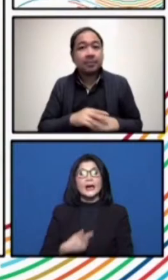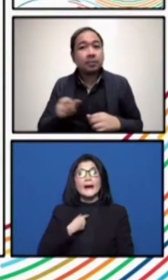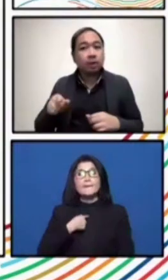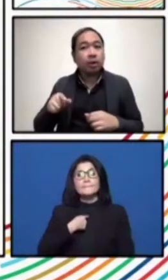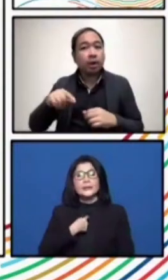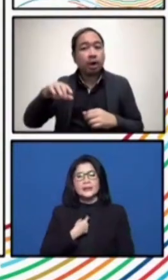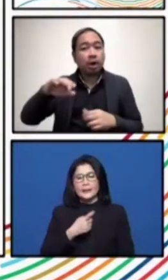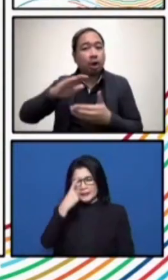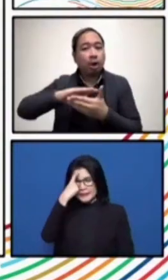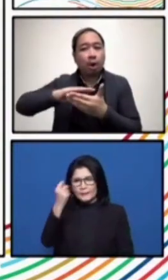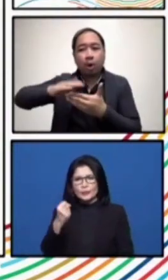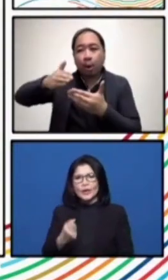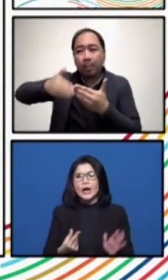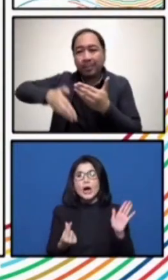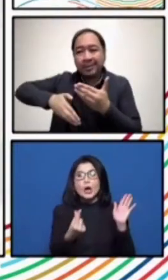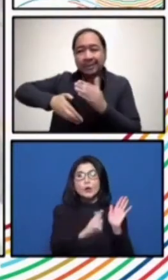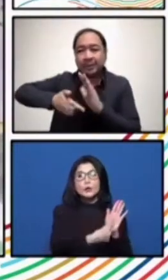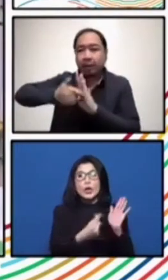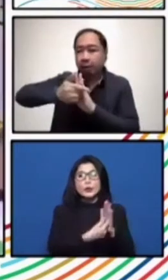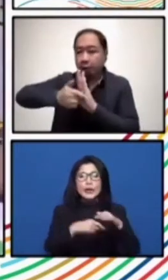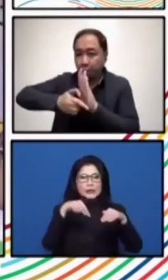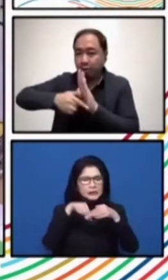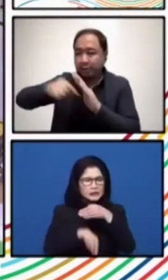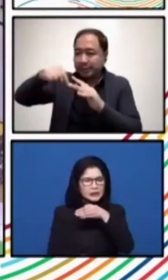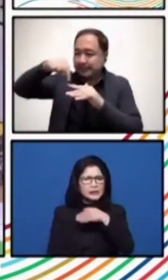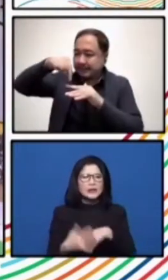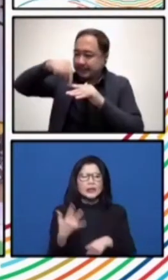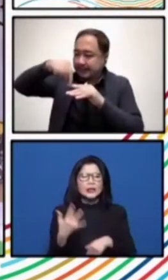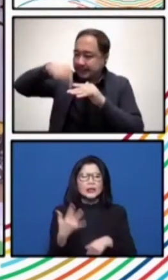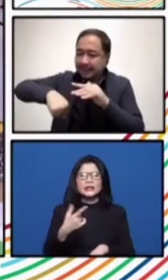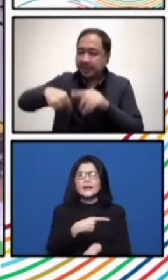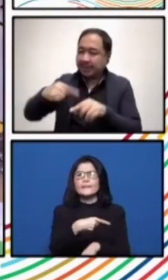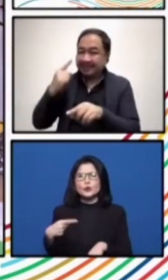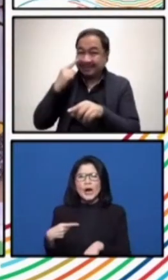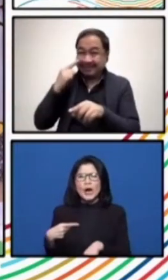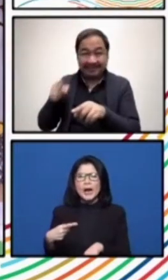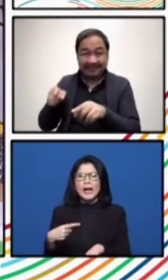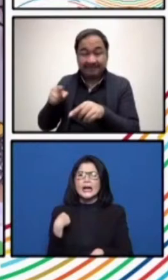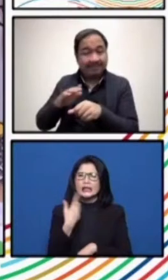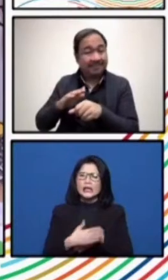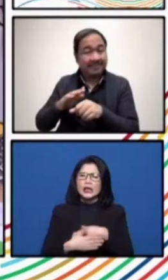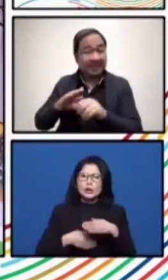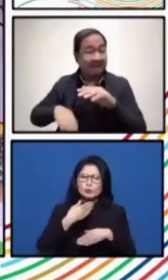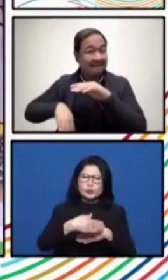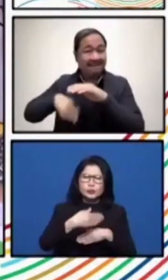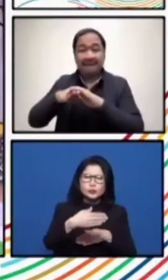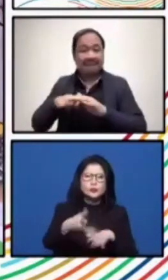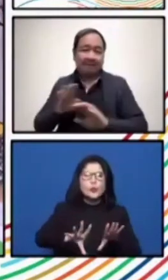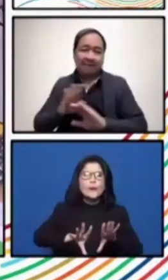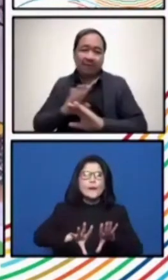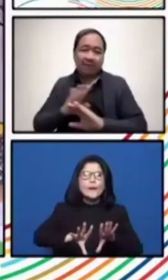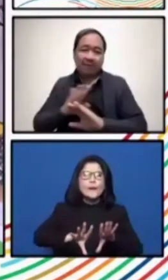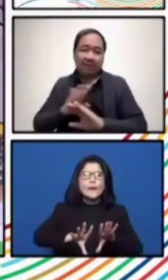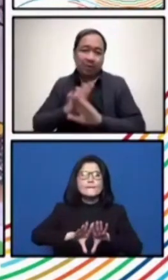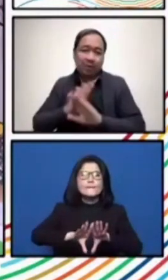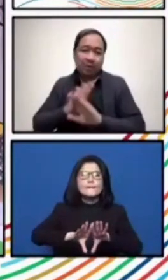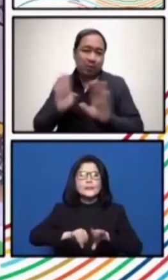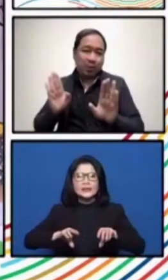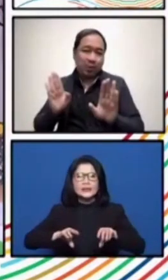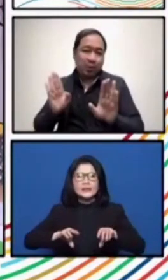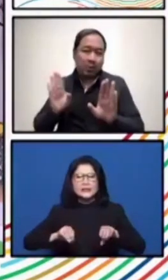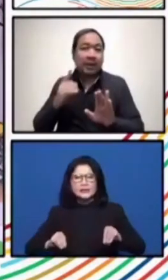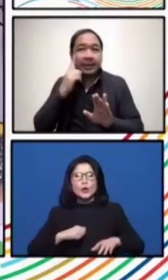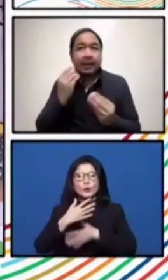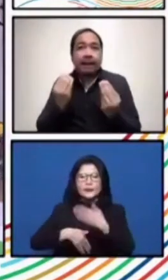law it itself is not enough we are continuously working towards its effective implementation and developing